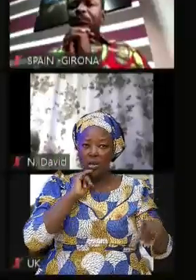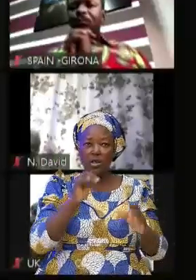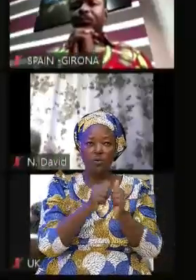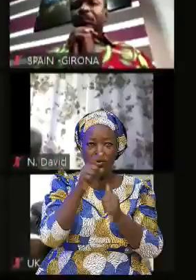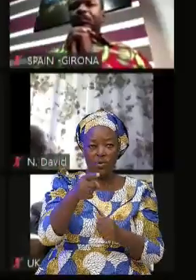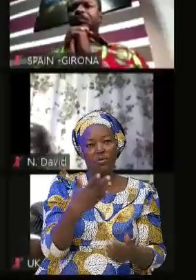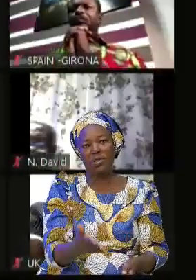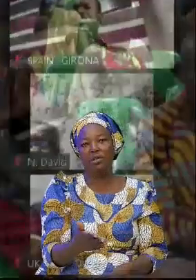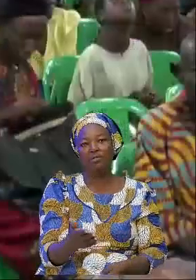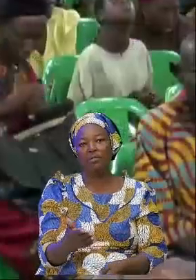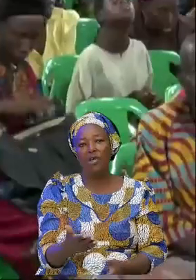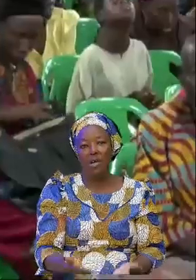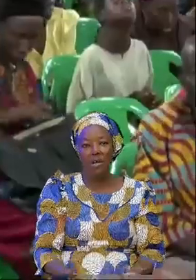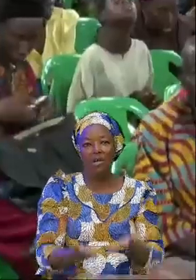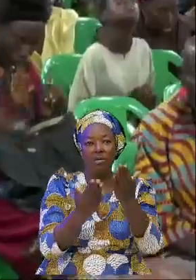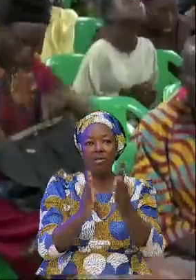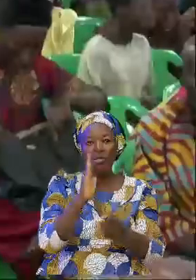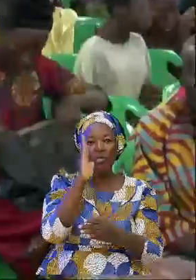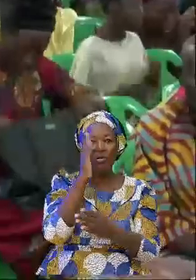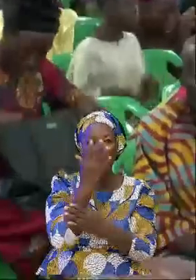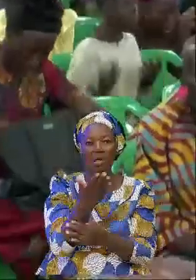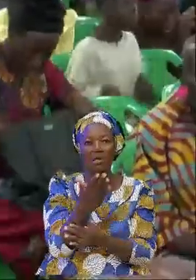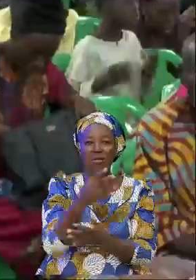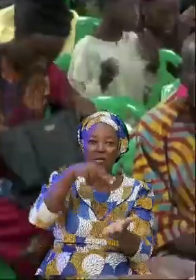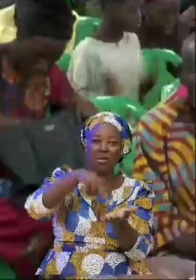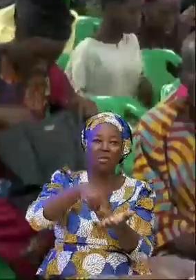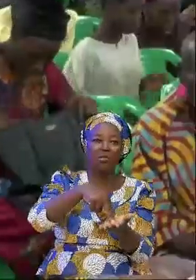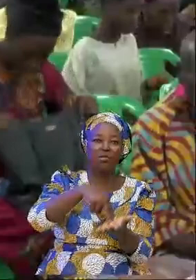you are before the screen, the Lord is with us here, with